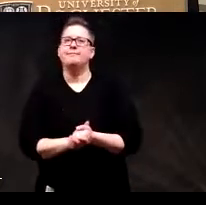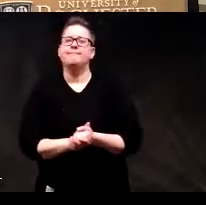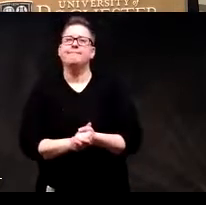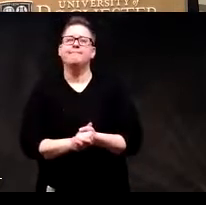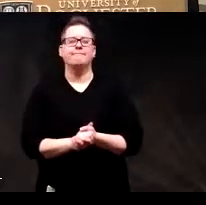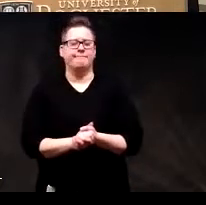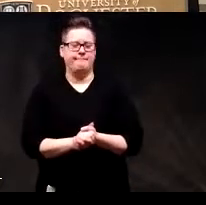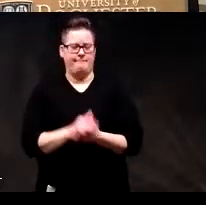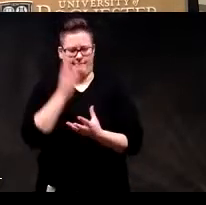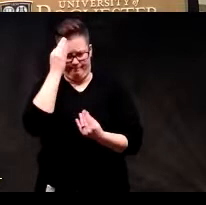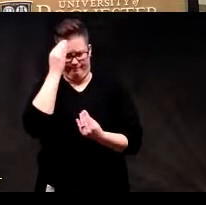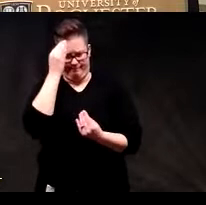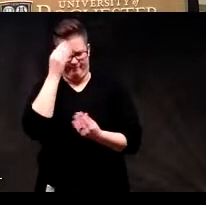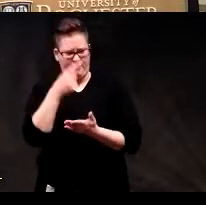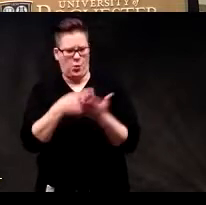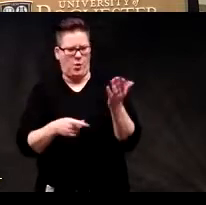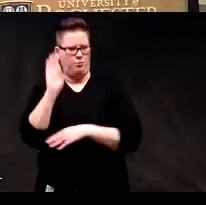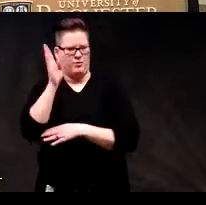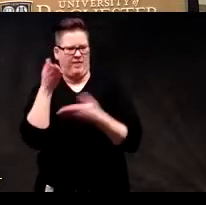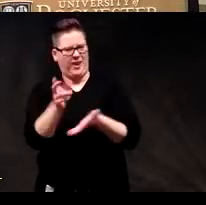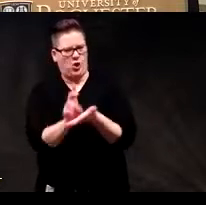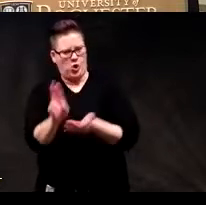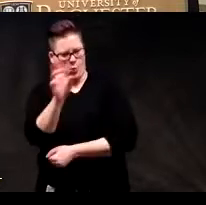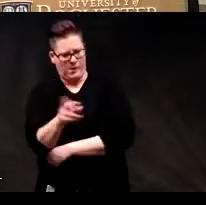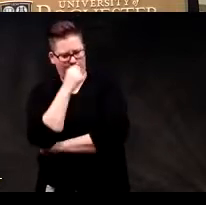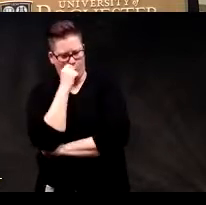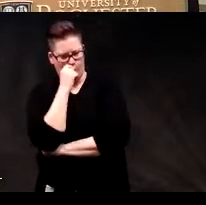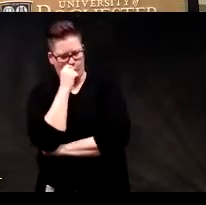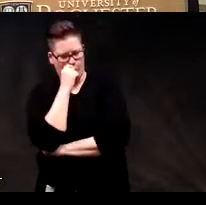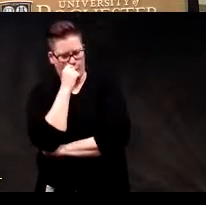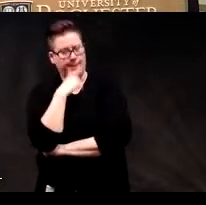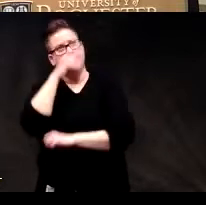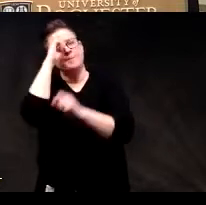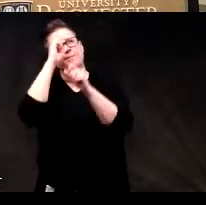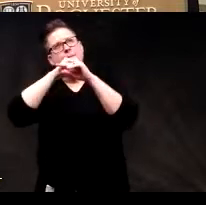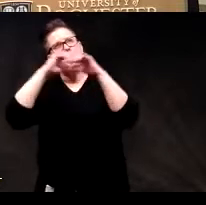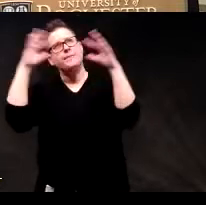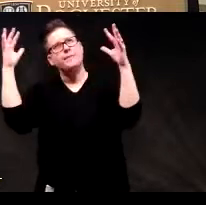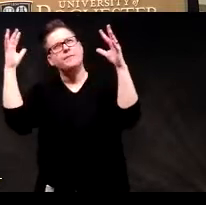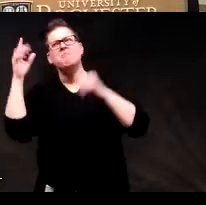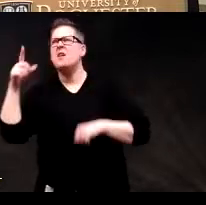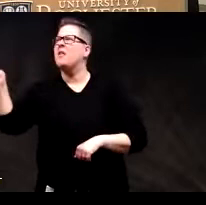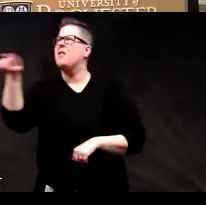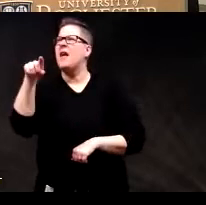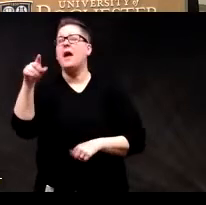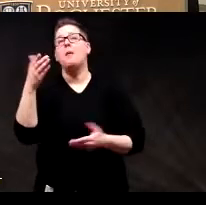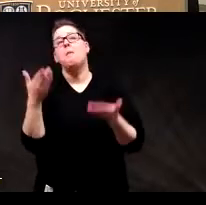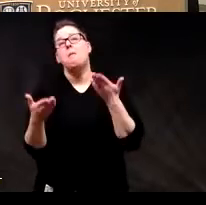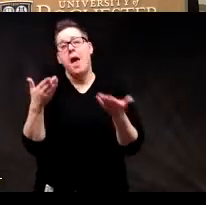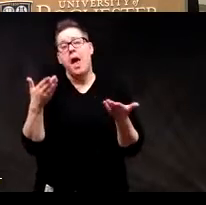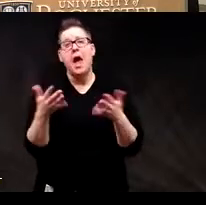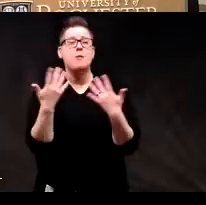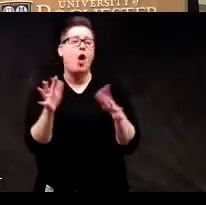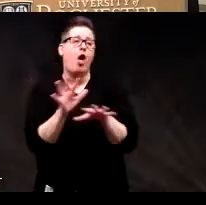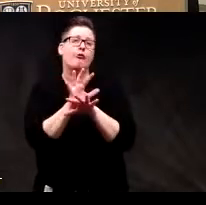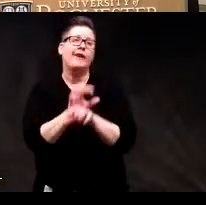about what I would share with you today, I can imagine that you're used to, maybe you're